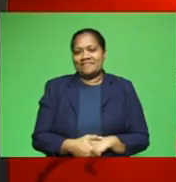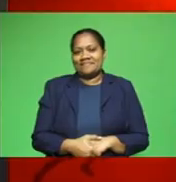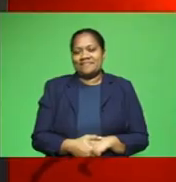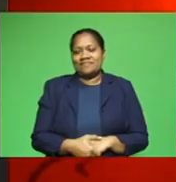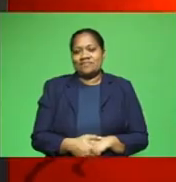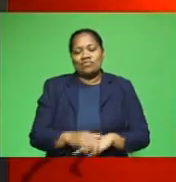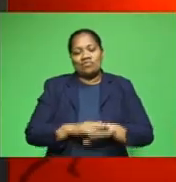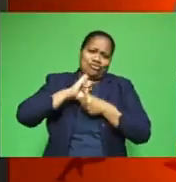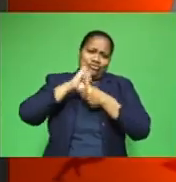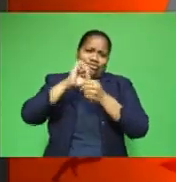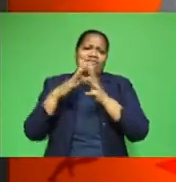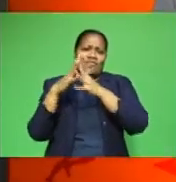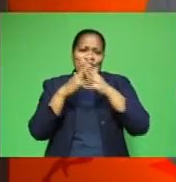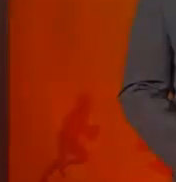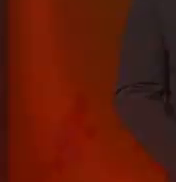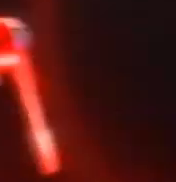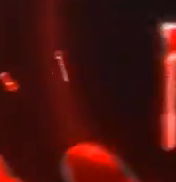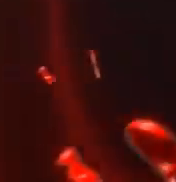That's it from Sports Tonight.